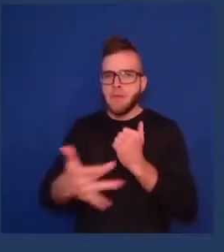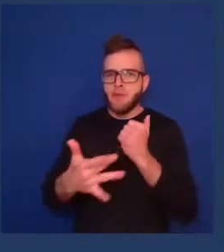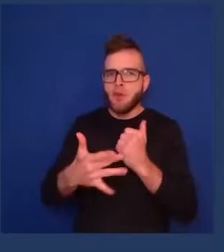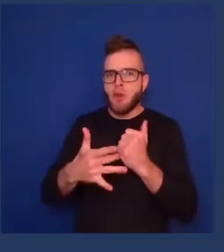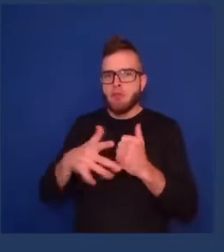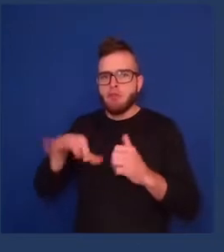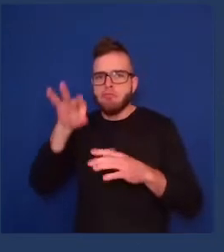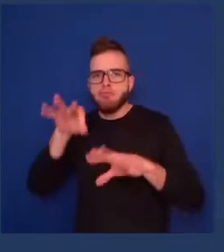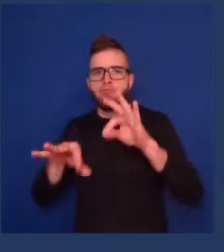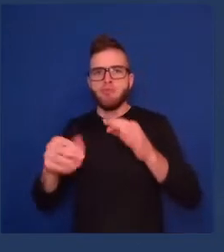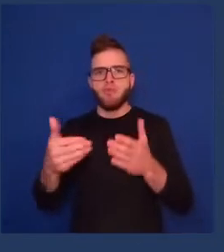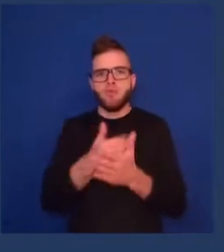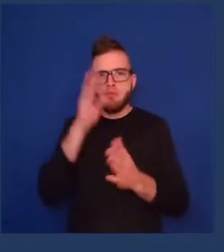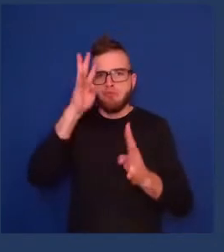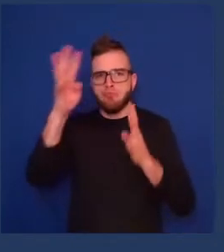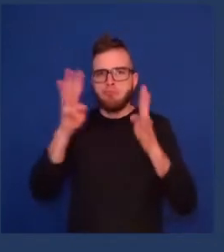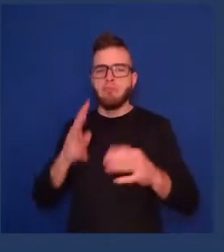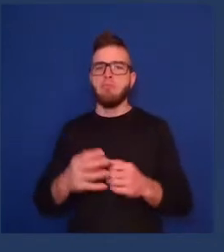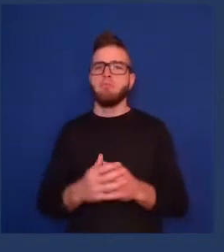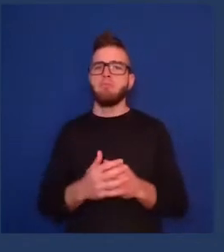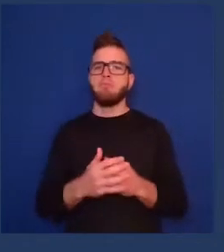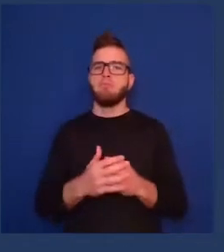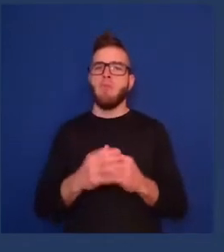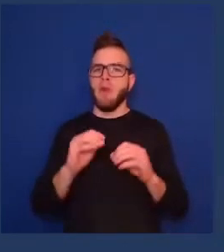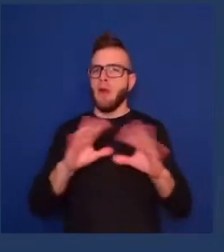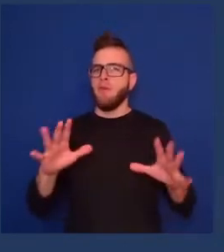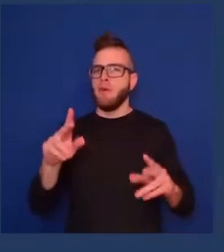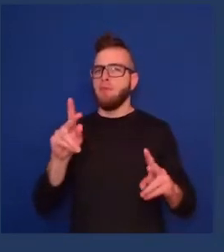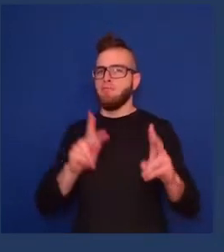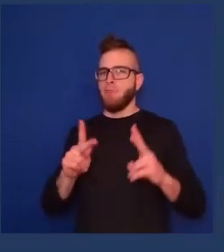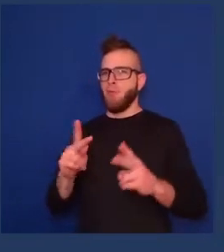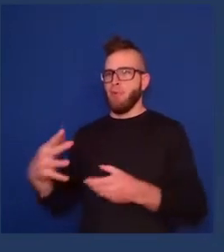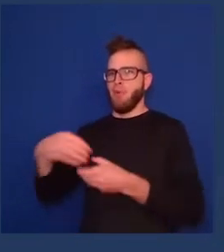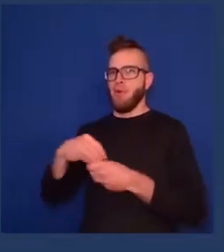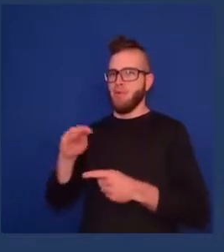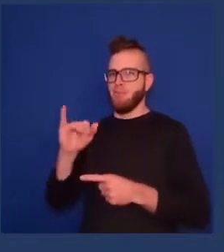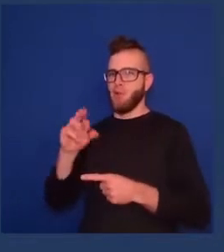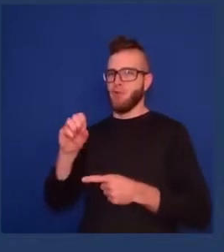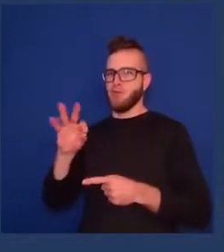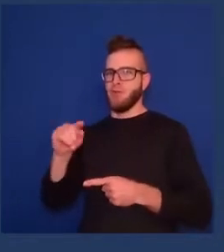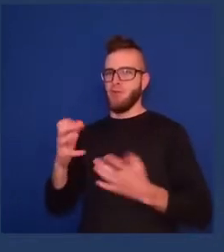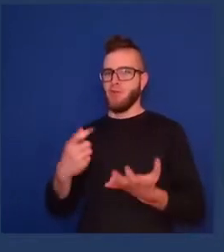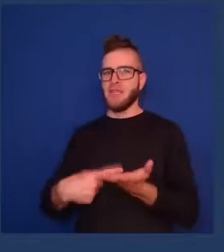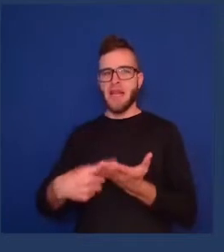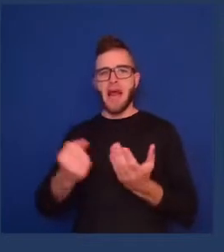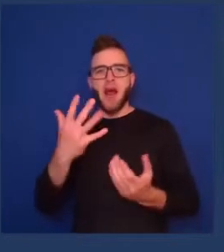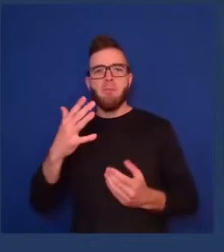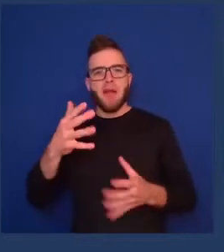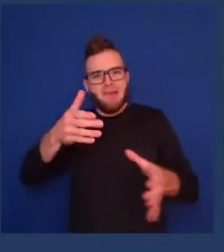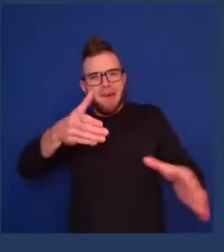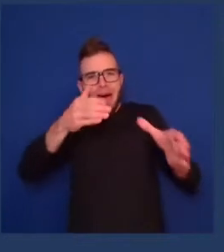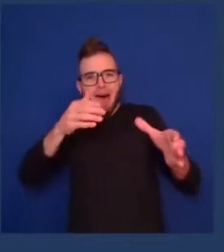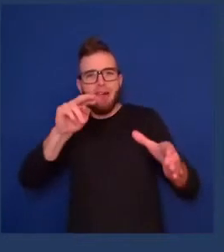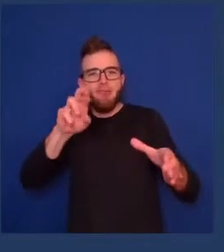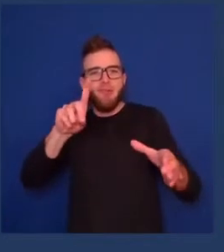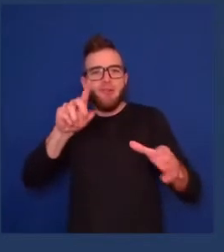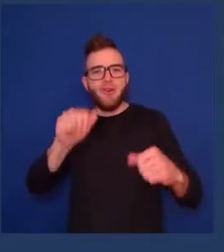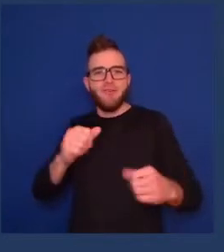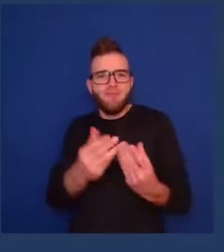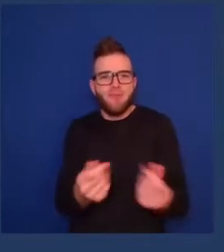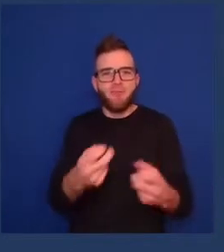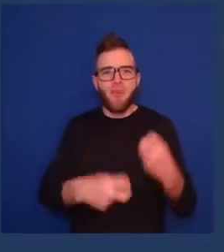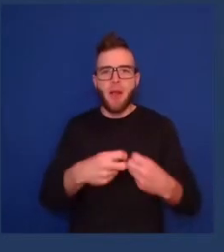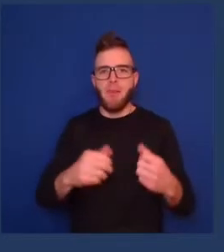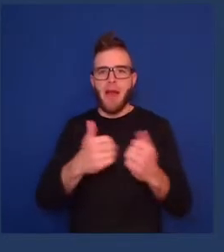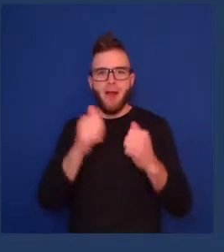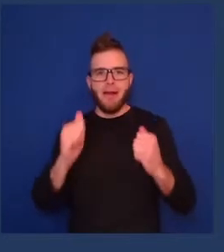at Microsoft, so people are talking about how many nerds can we get to solve a problem, and geek